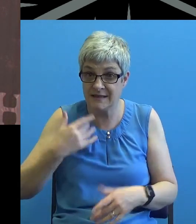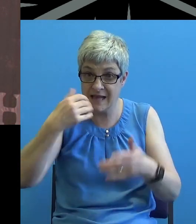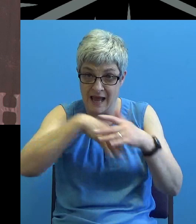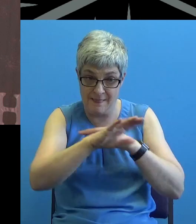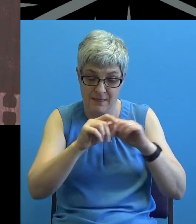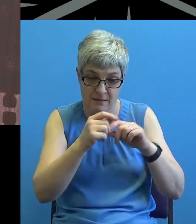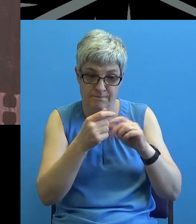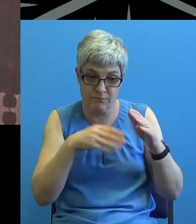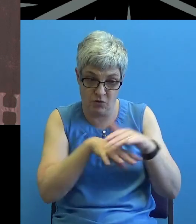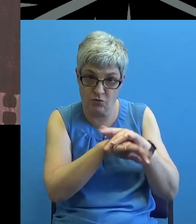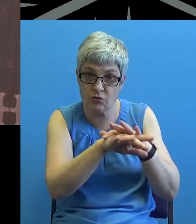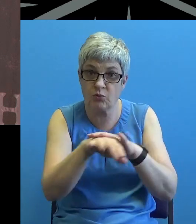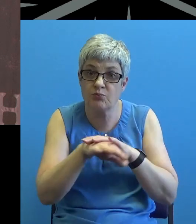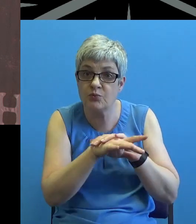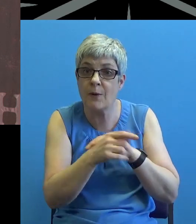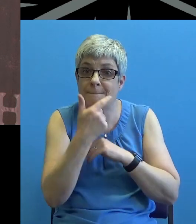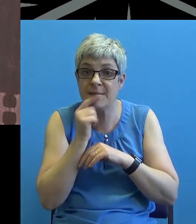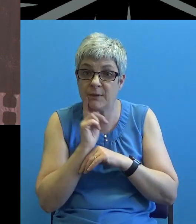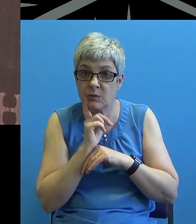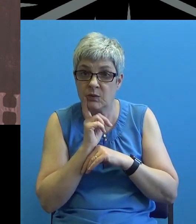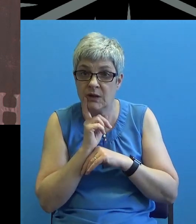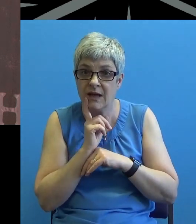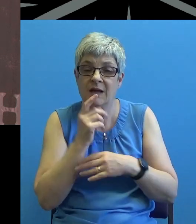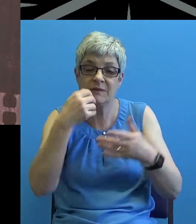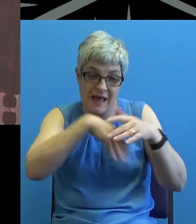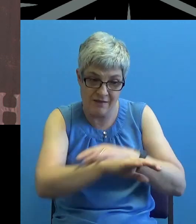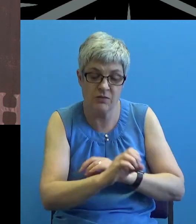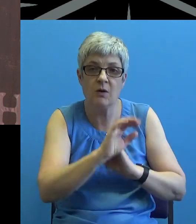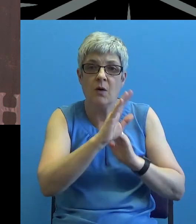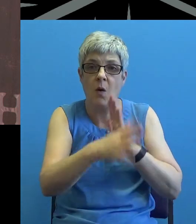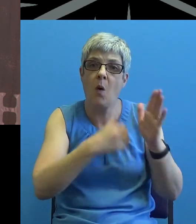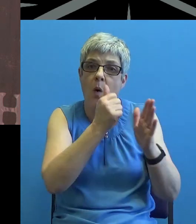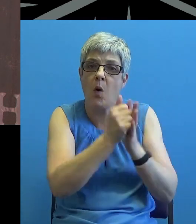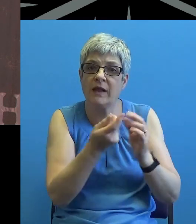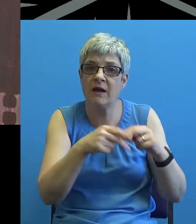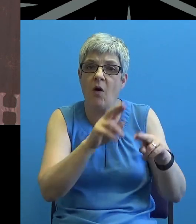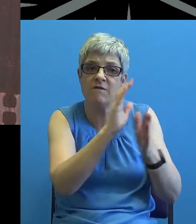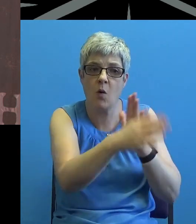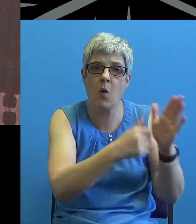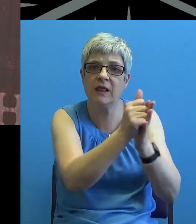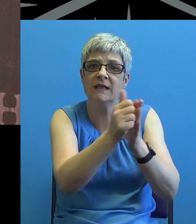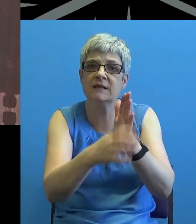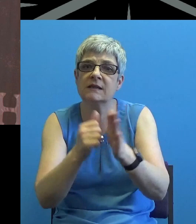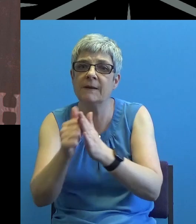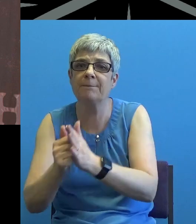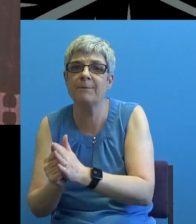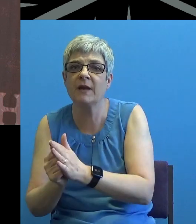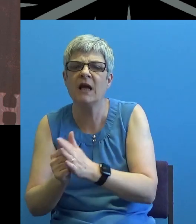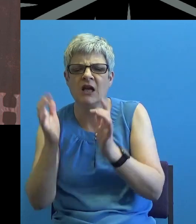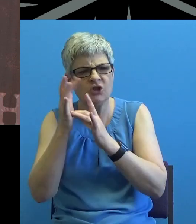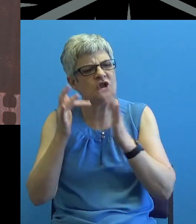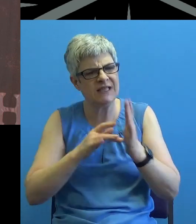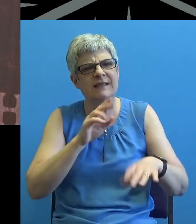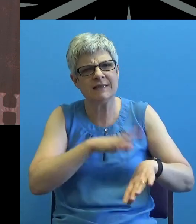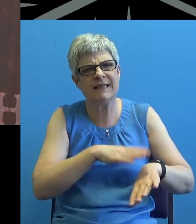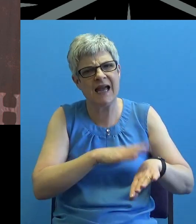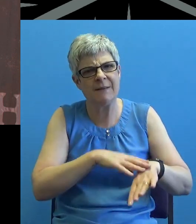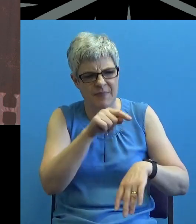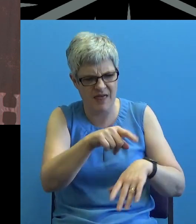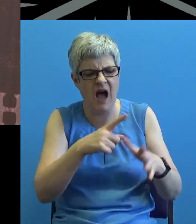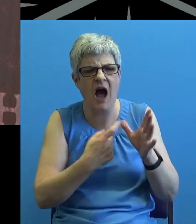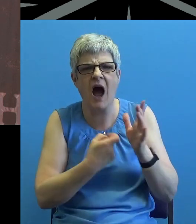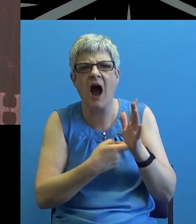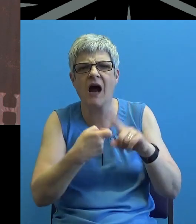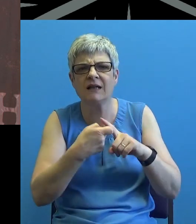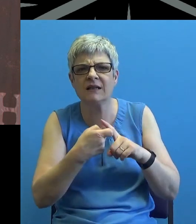people, and it sat within the Holy of Holies. Right in Jesus' time, in fact, the time we're talking about, that ark, that very